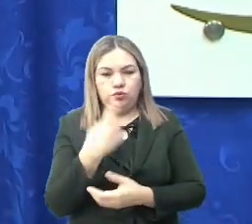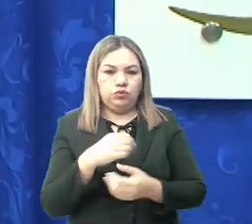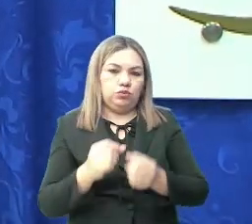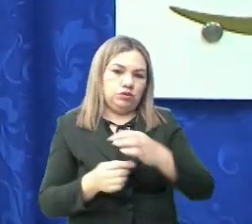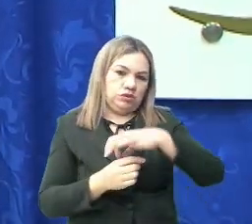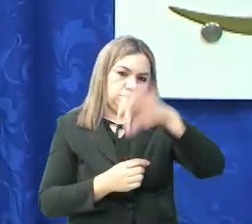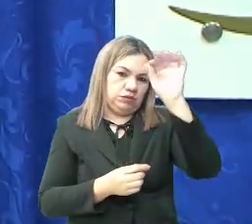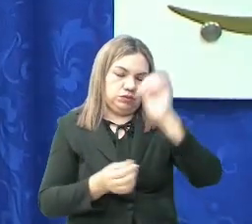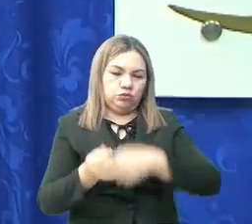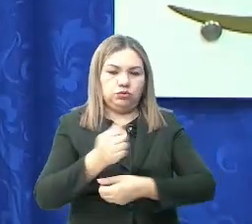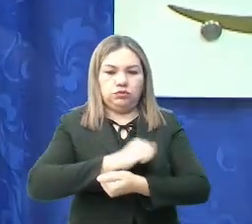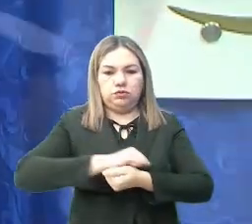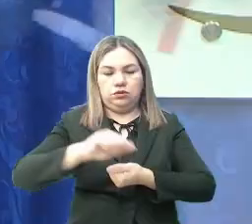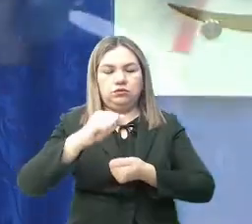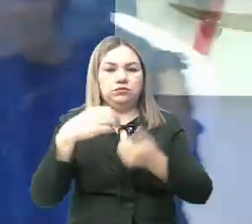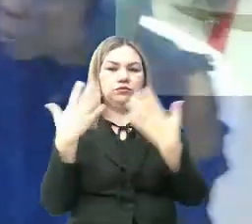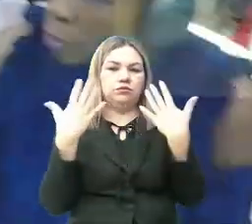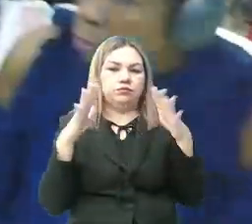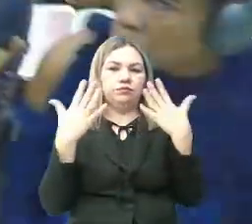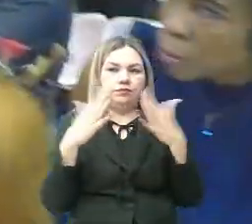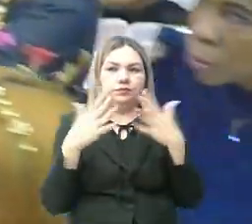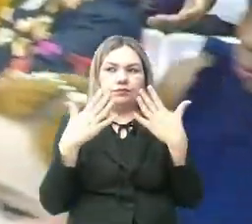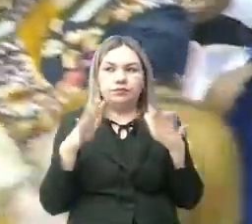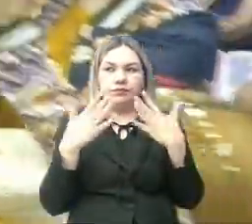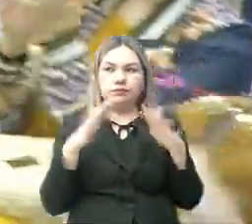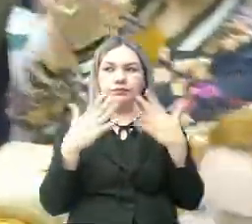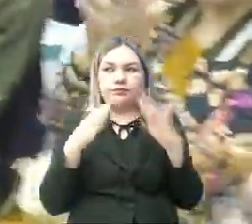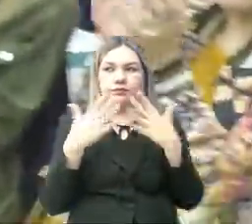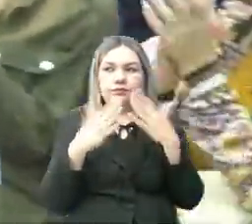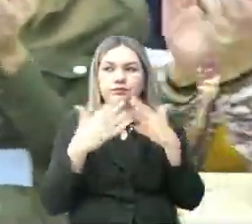many of you give a great round of applause to the Lord?